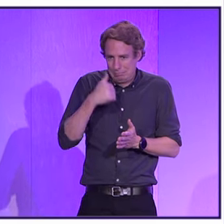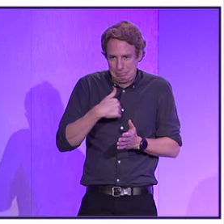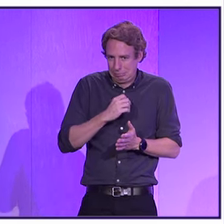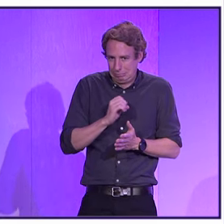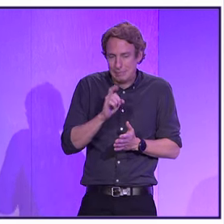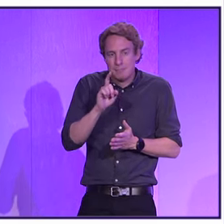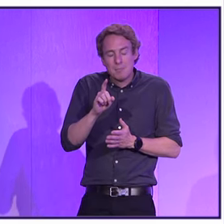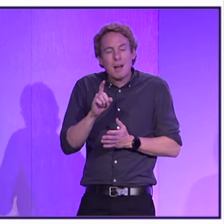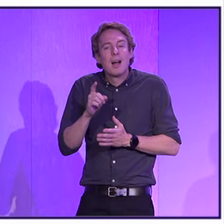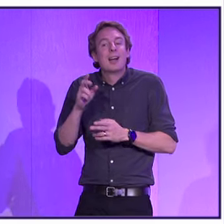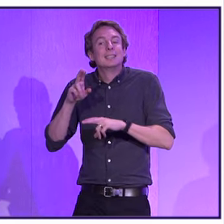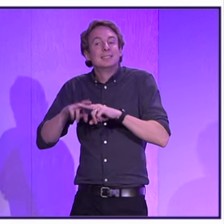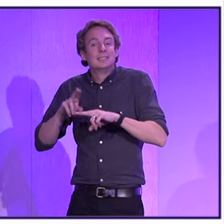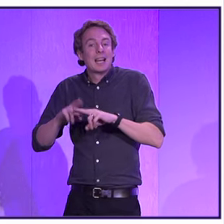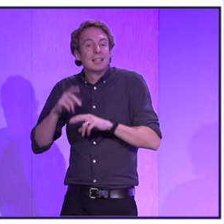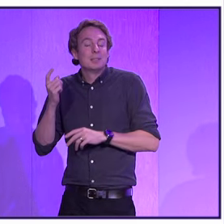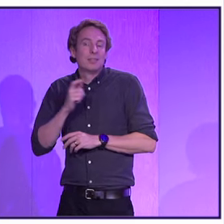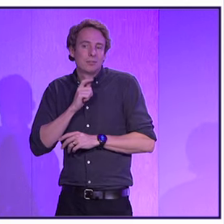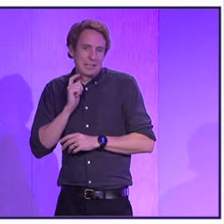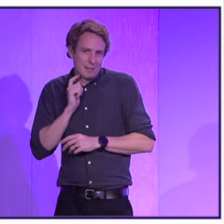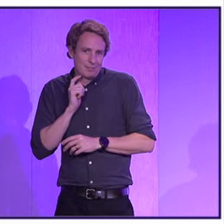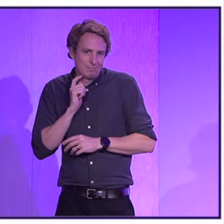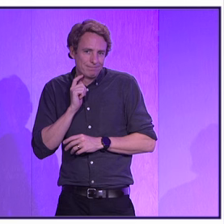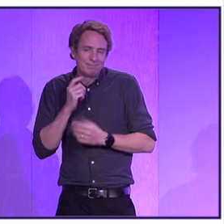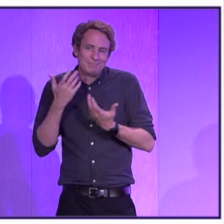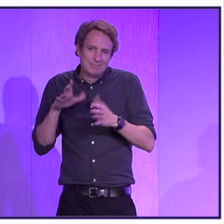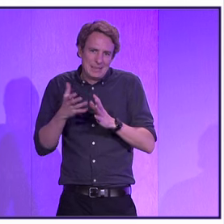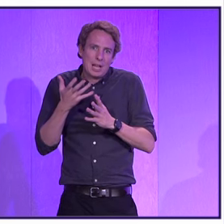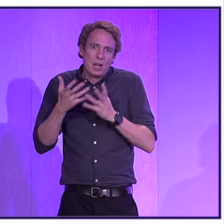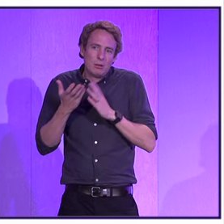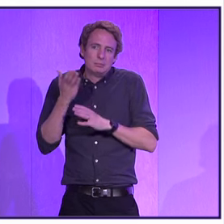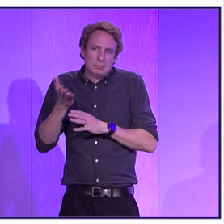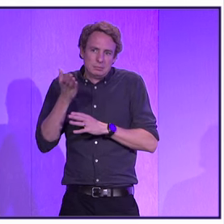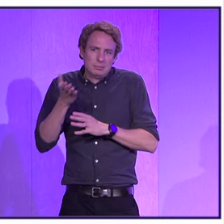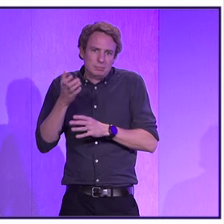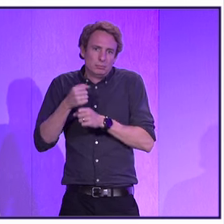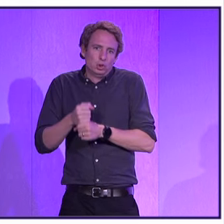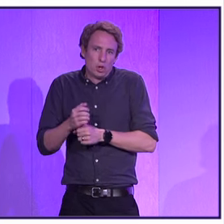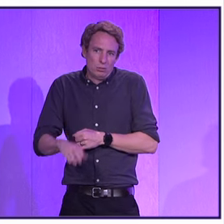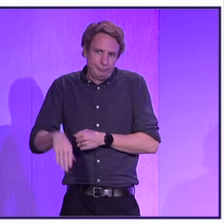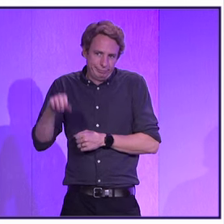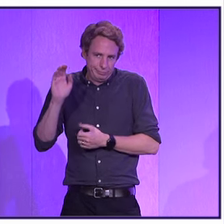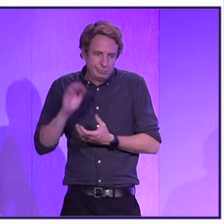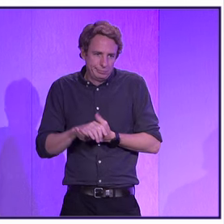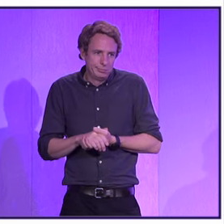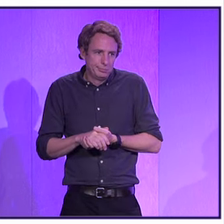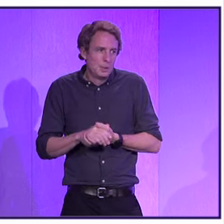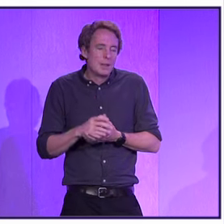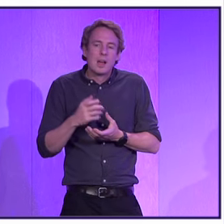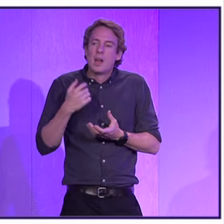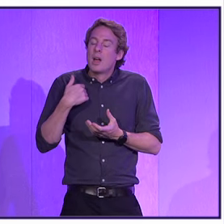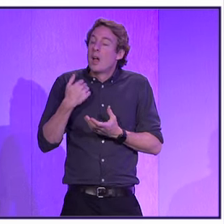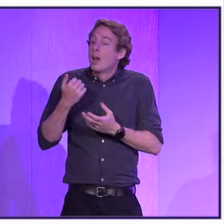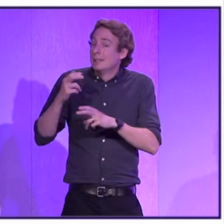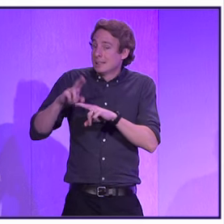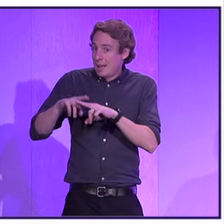happens that my dad's a vicar, and so I did have to spend a lot of time in churches as a child. And something that